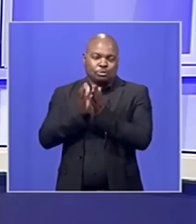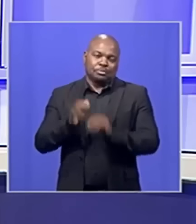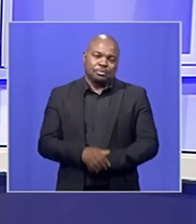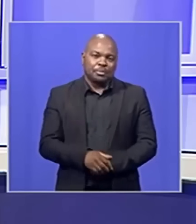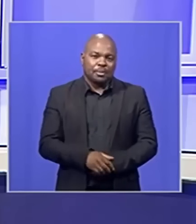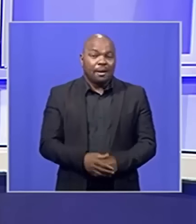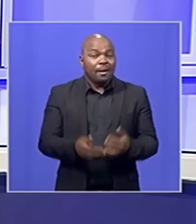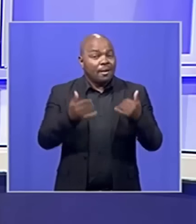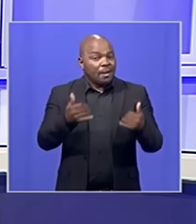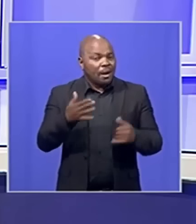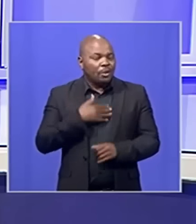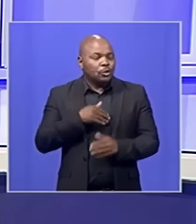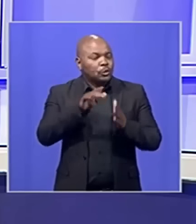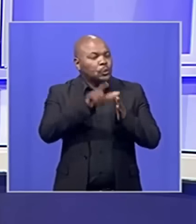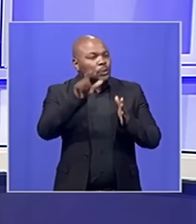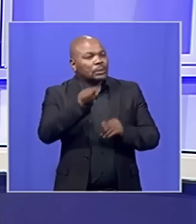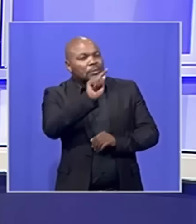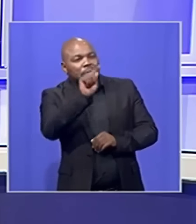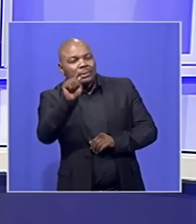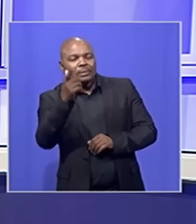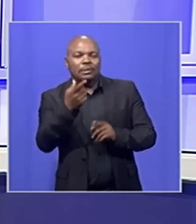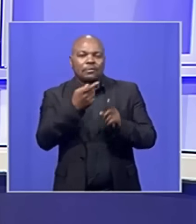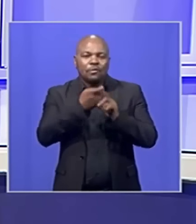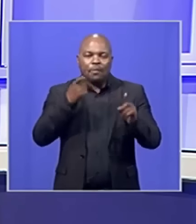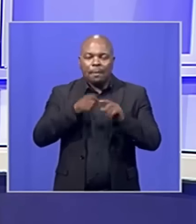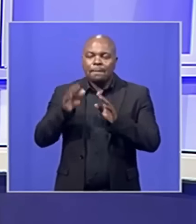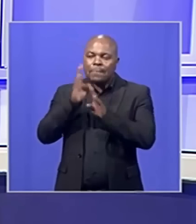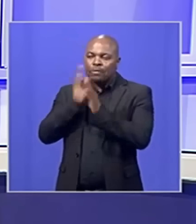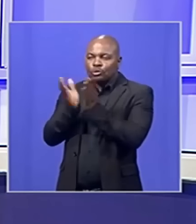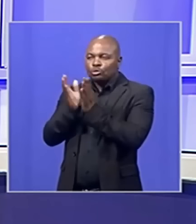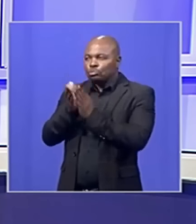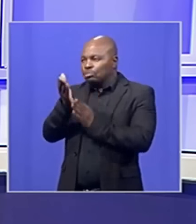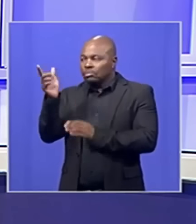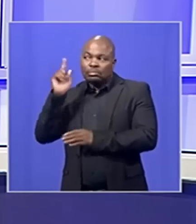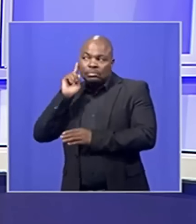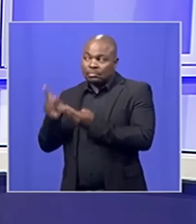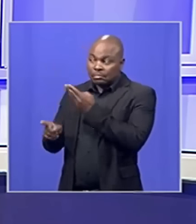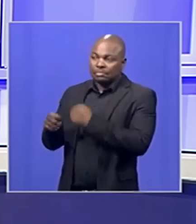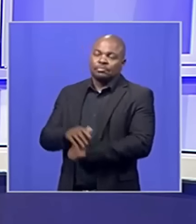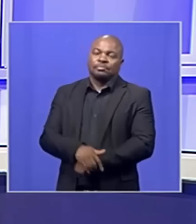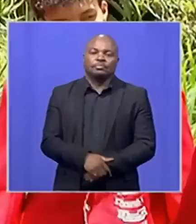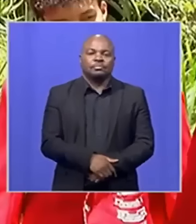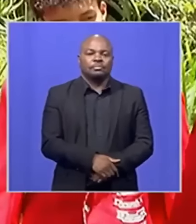Bjalo, a re kweng go tšwa go barutwana ba dikolo tša private.